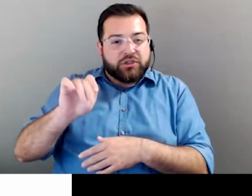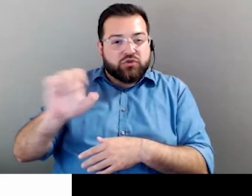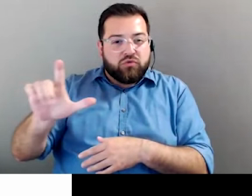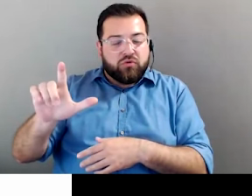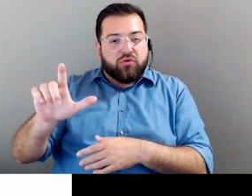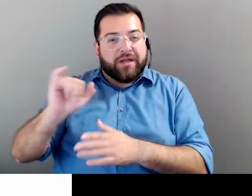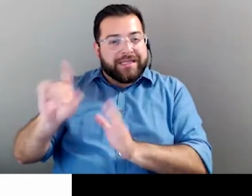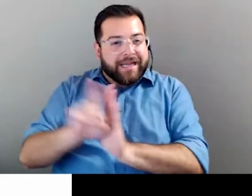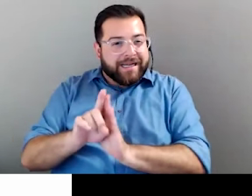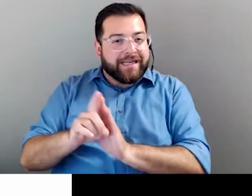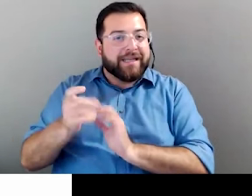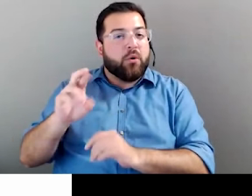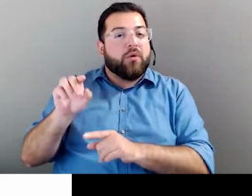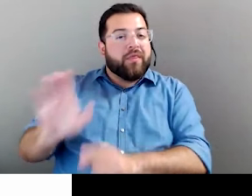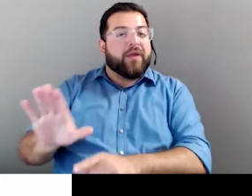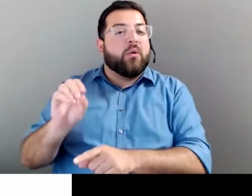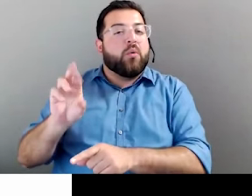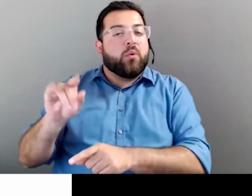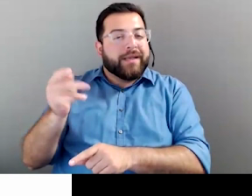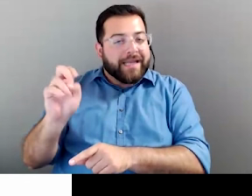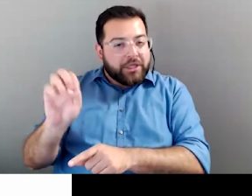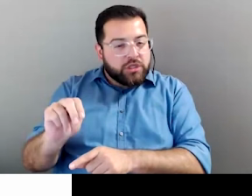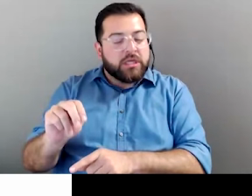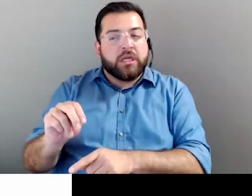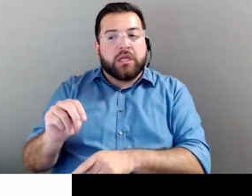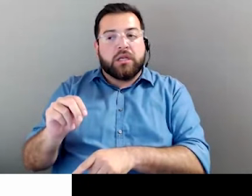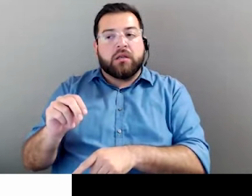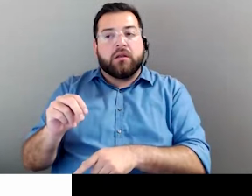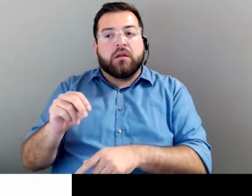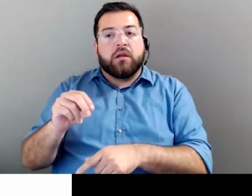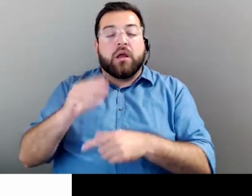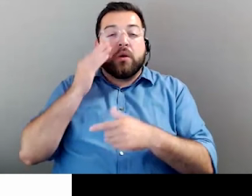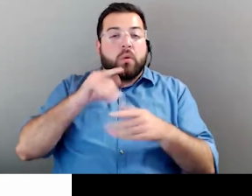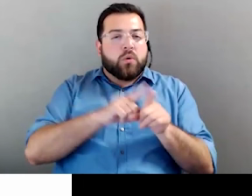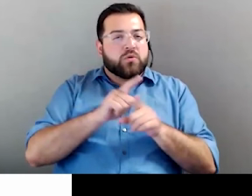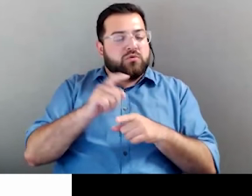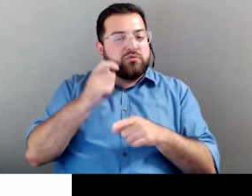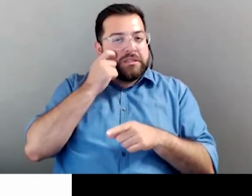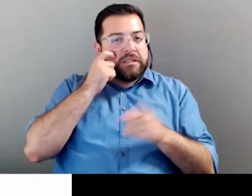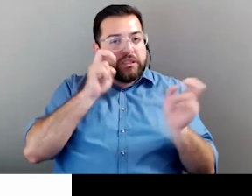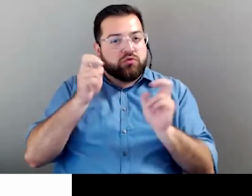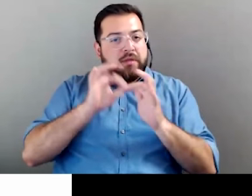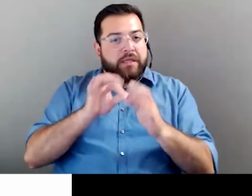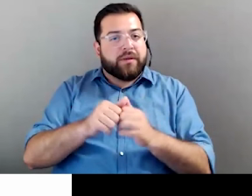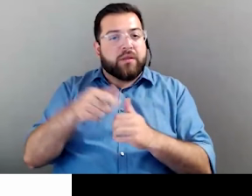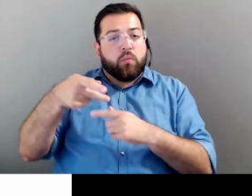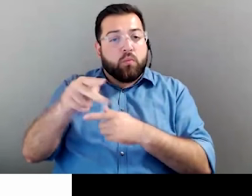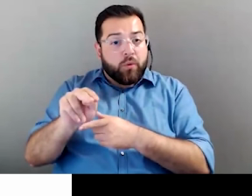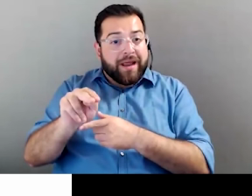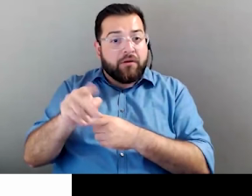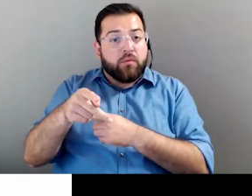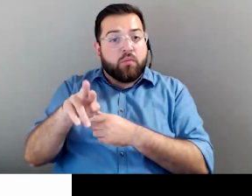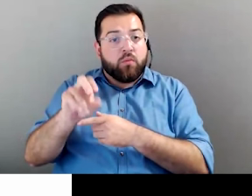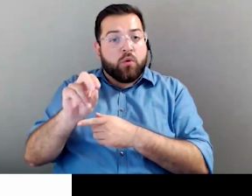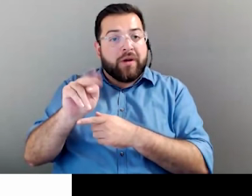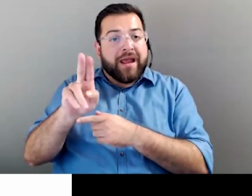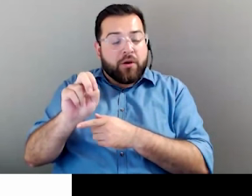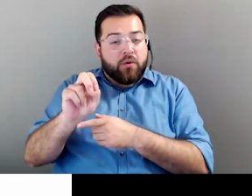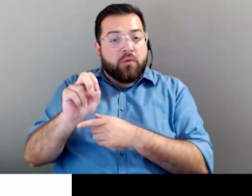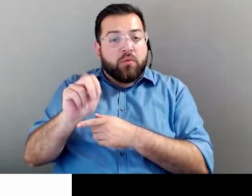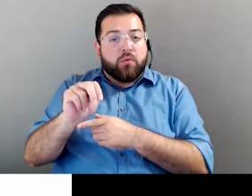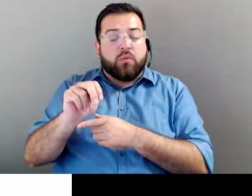been having some issues with pronoun usage as well too. And so that involves other, it doesn't have to